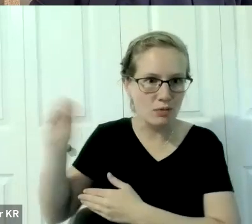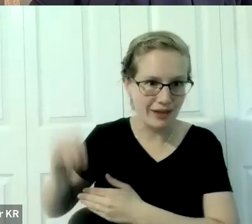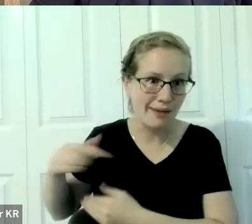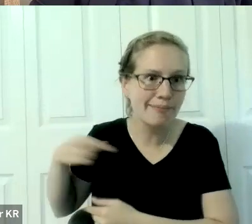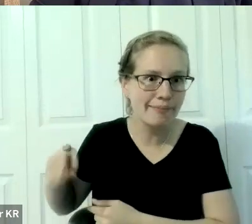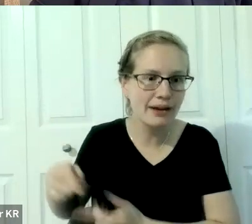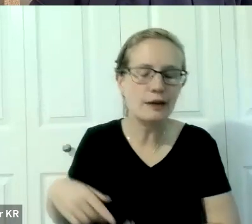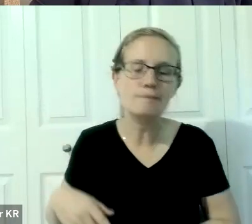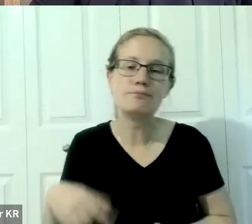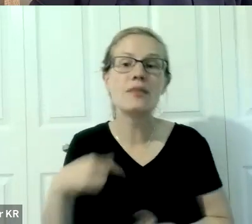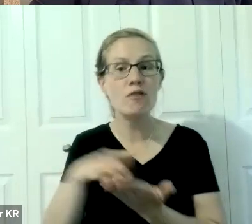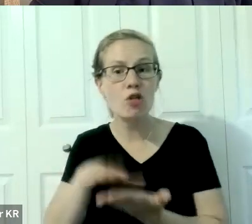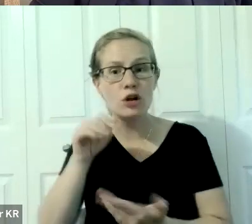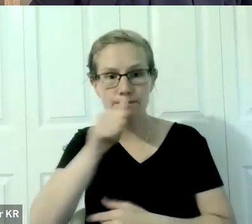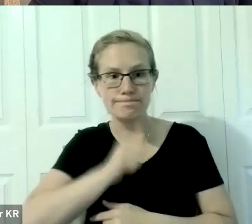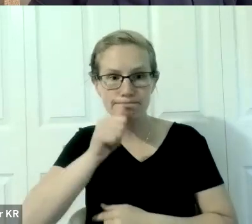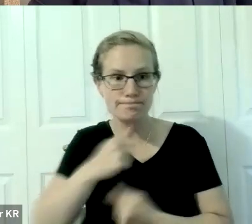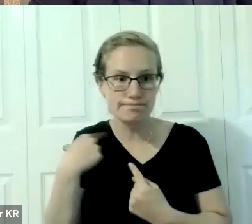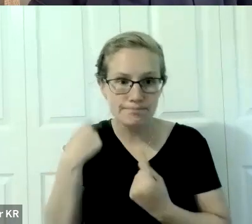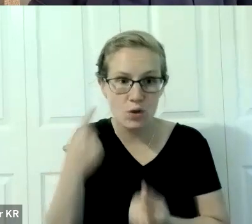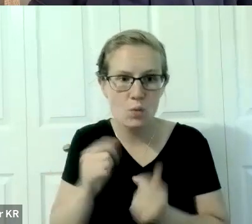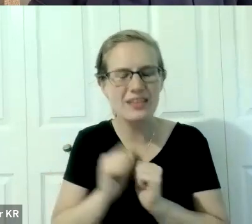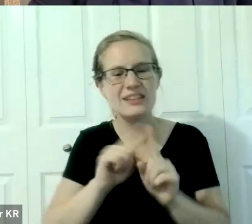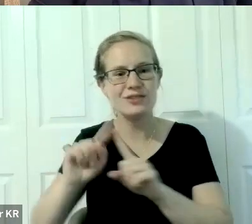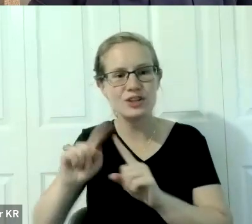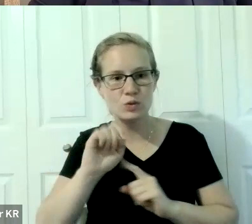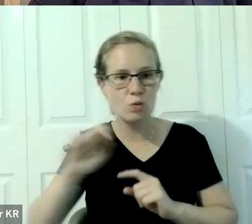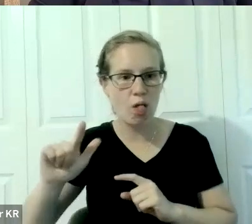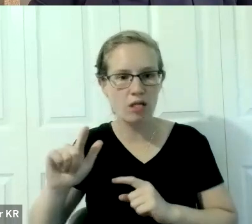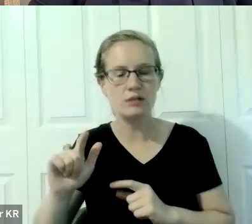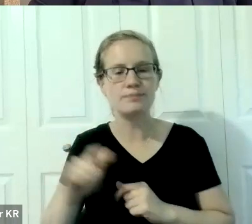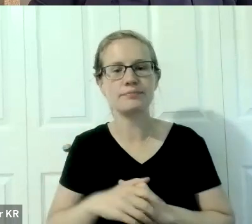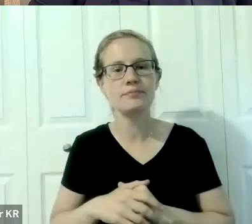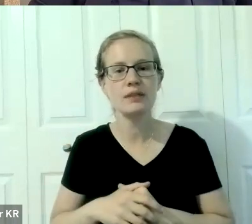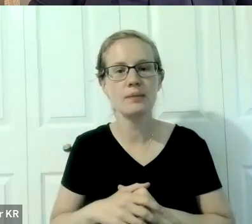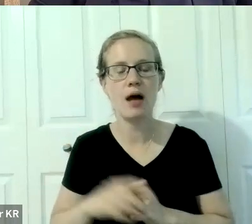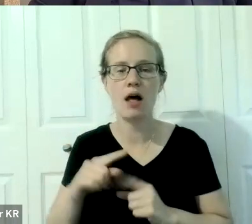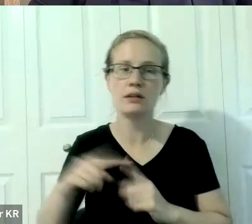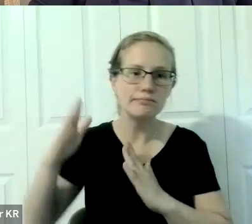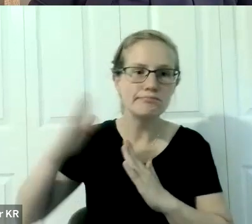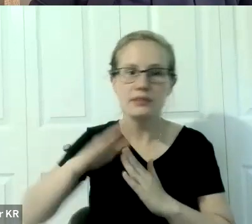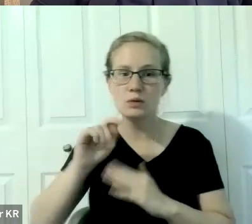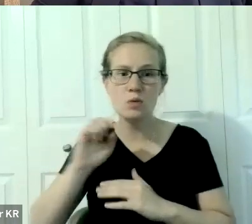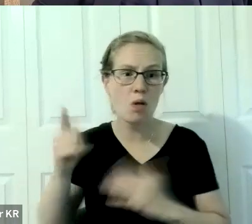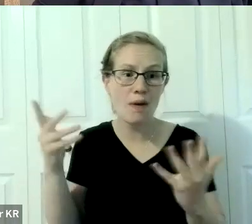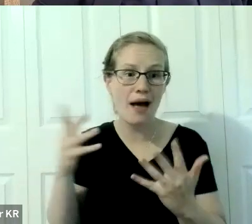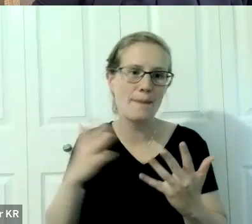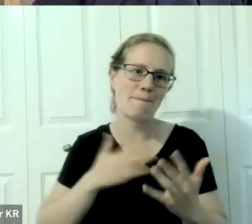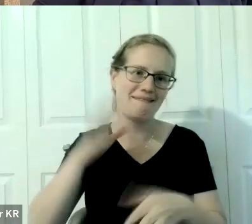And I've learned to cope over time with tools, but the greatest tool I've had is my